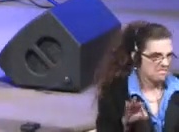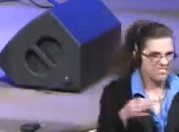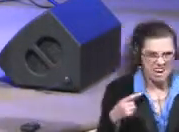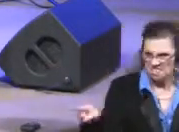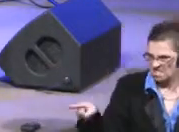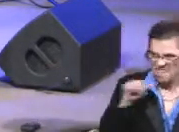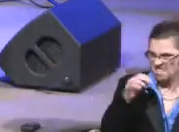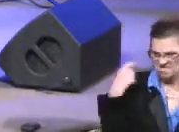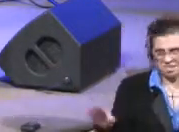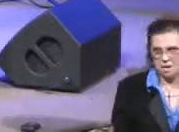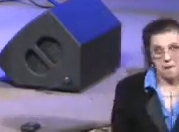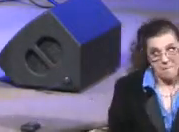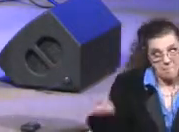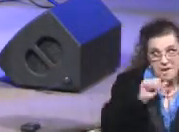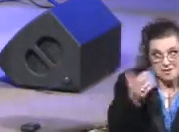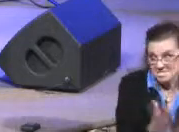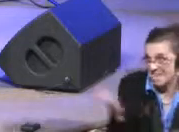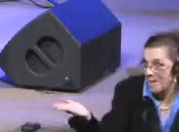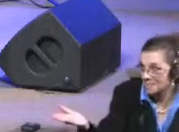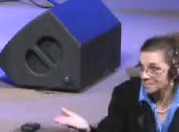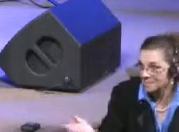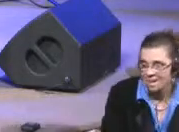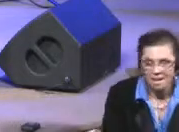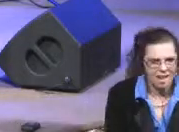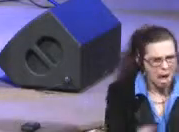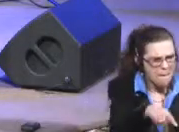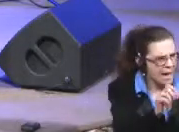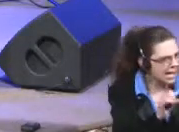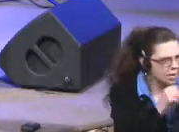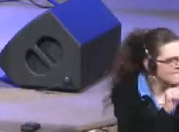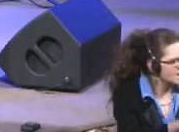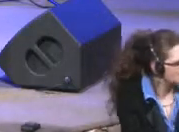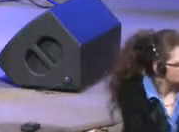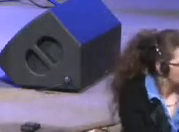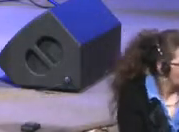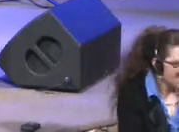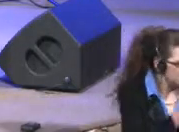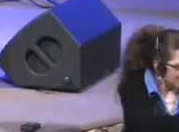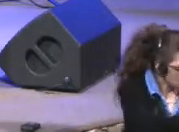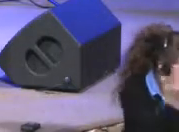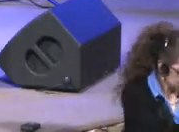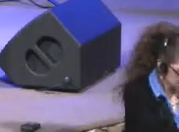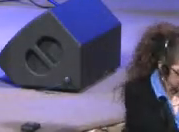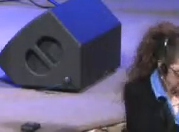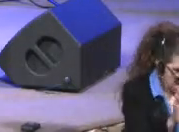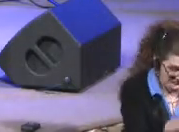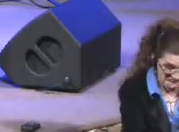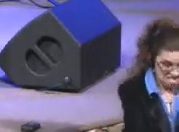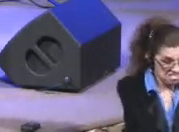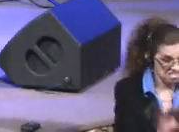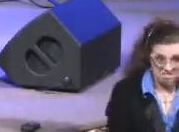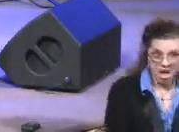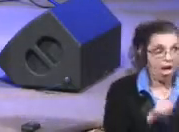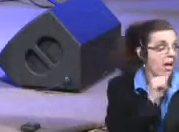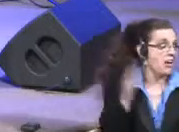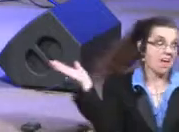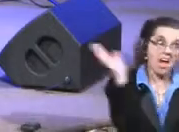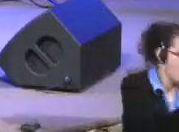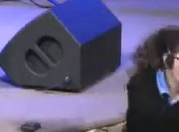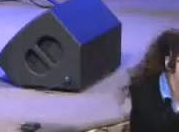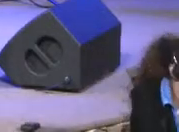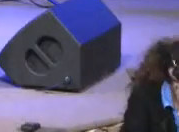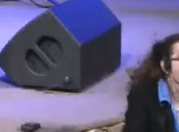but they found out they couldn't stop him. Pilate couldn't find any fault in him. Herod couldn't kill him. Death couldn't handle him, and the grave could not hold